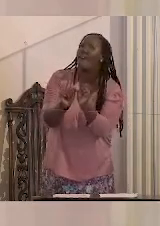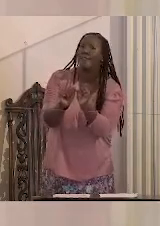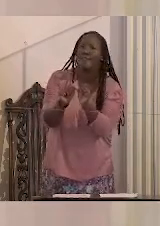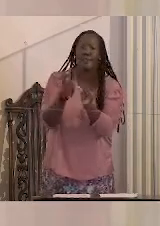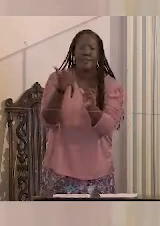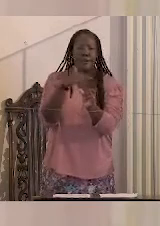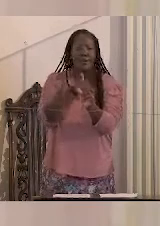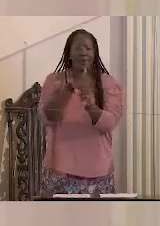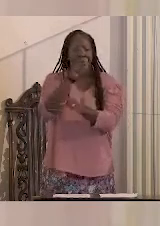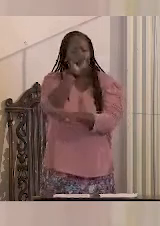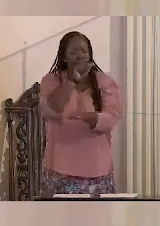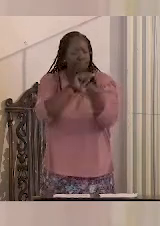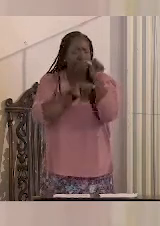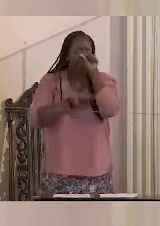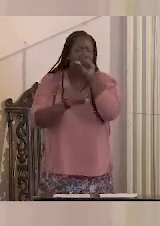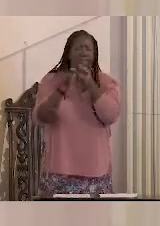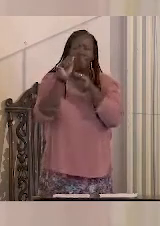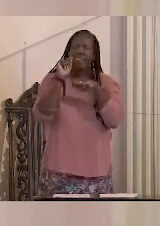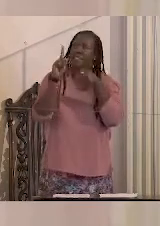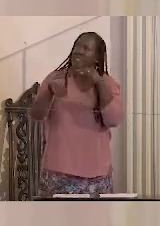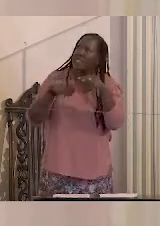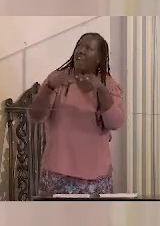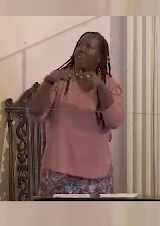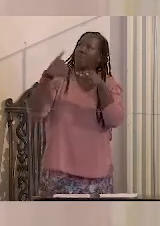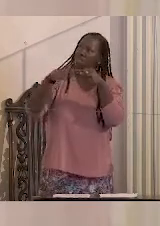endless cycle?